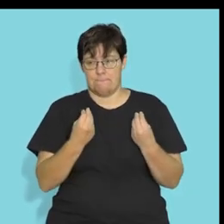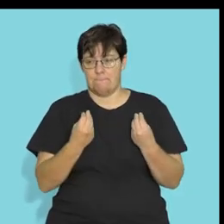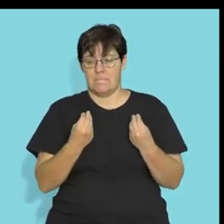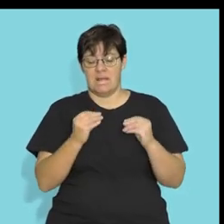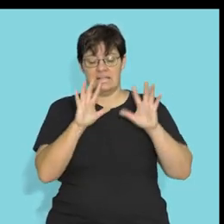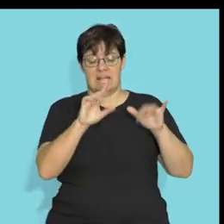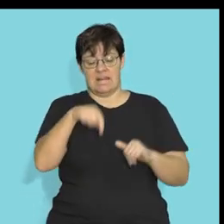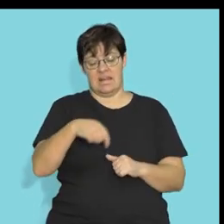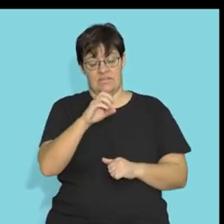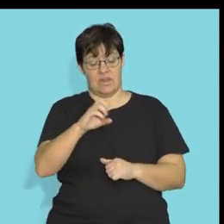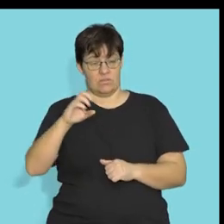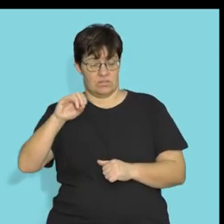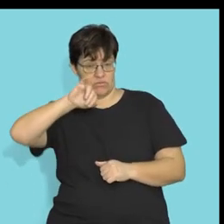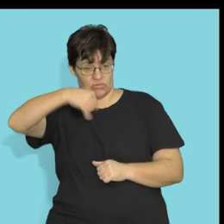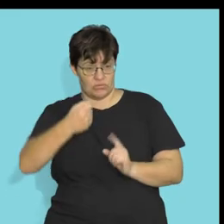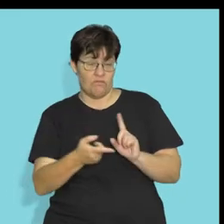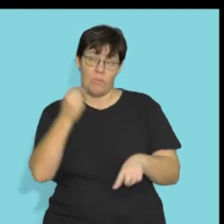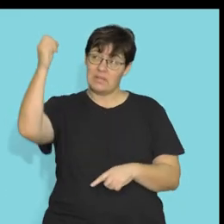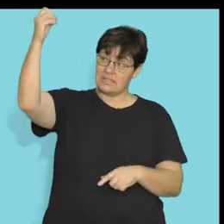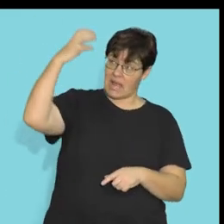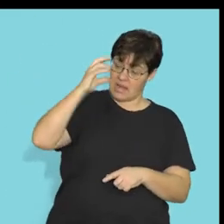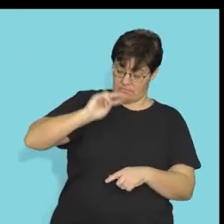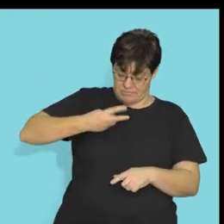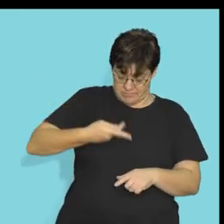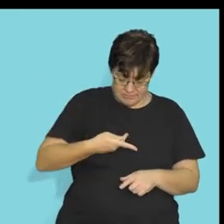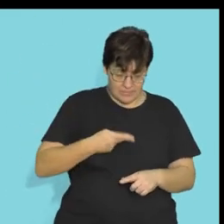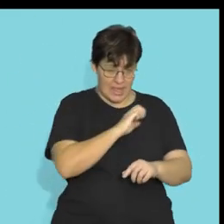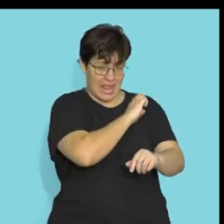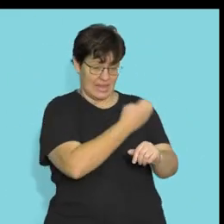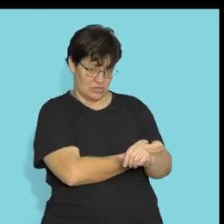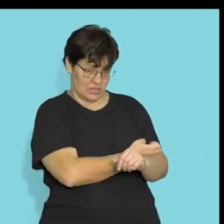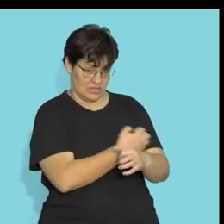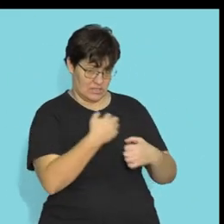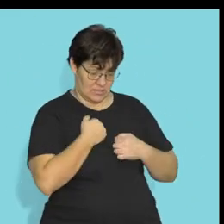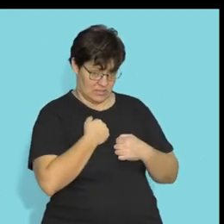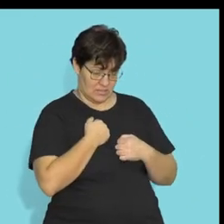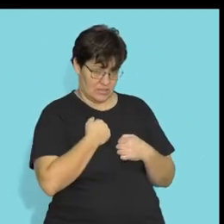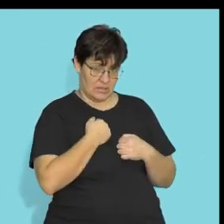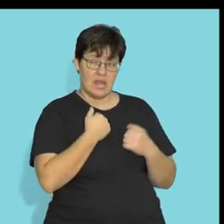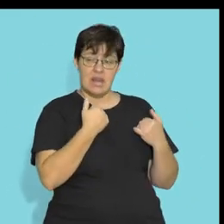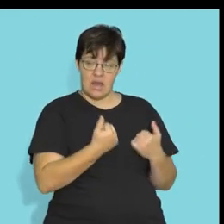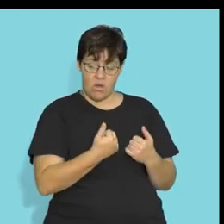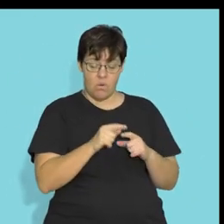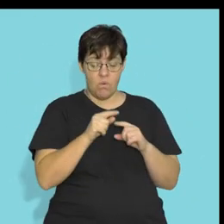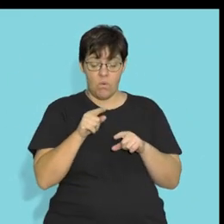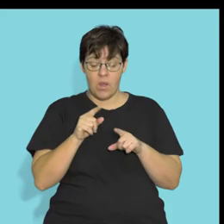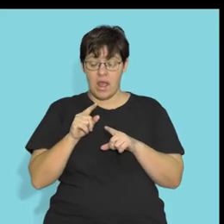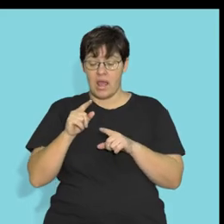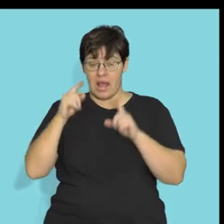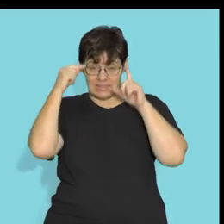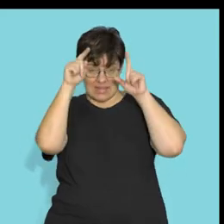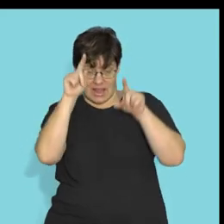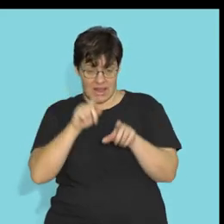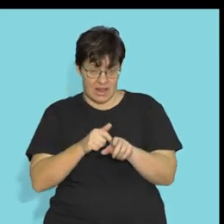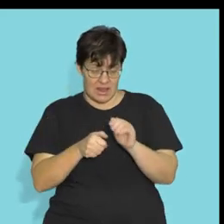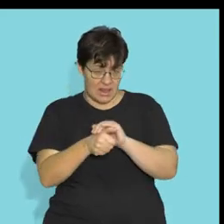produce 10,000 of those joules from the sun, which is a primary source of energy, the consumers that feed of